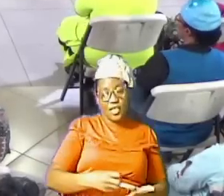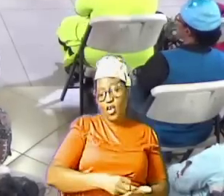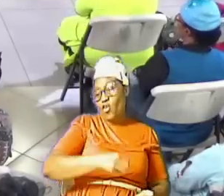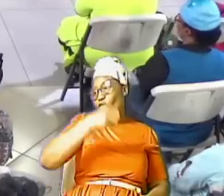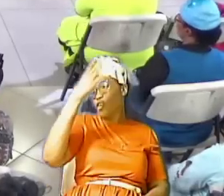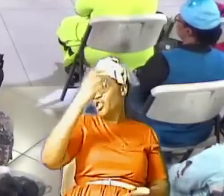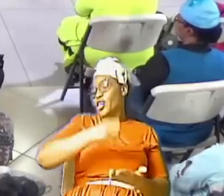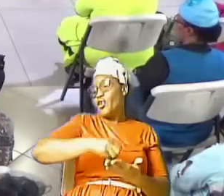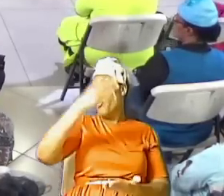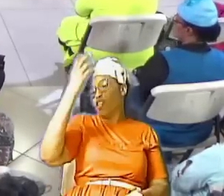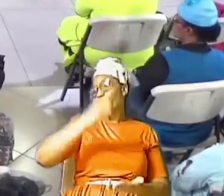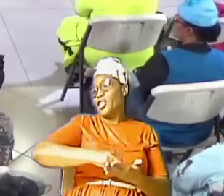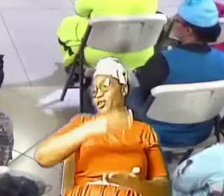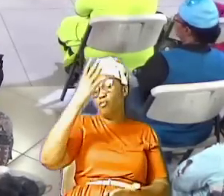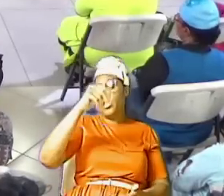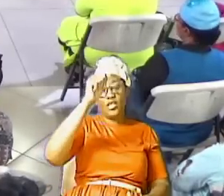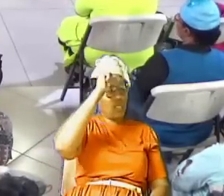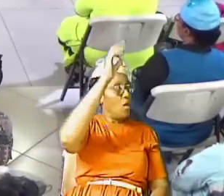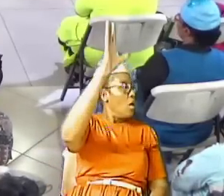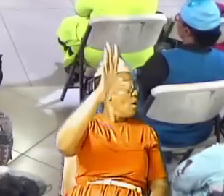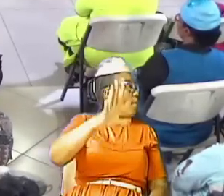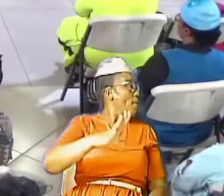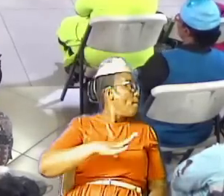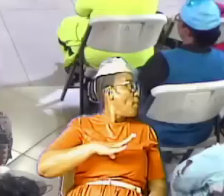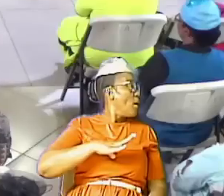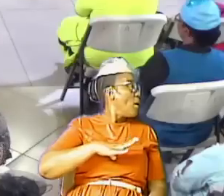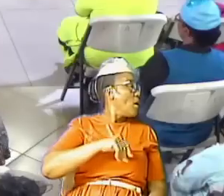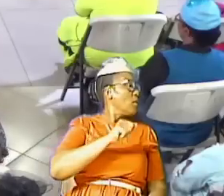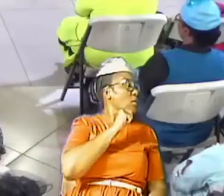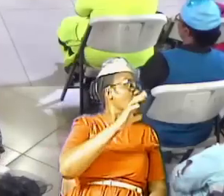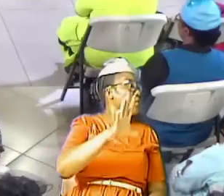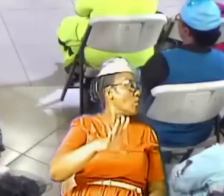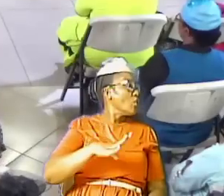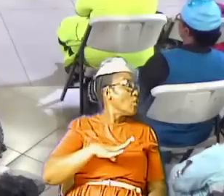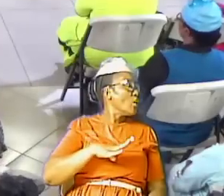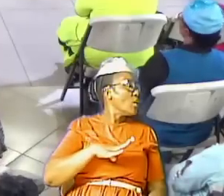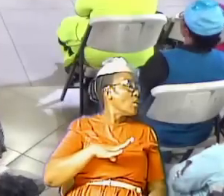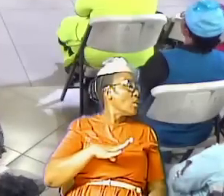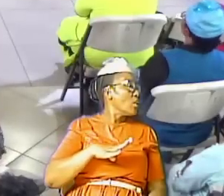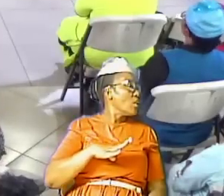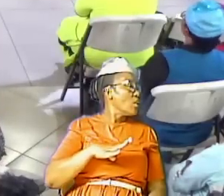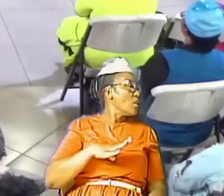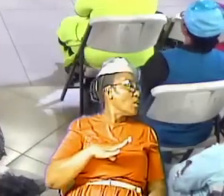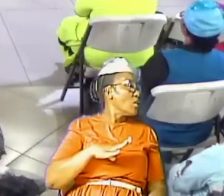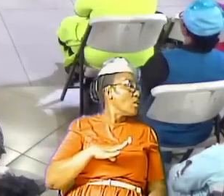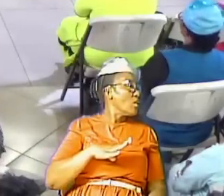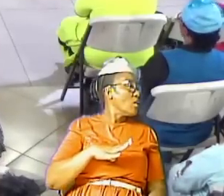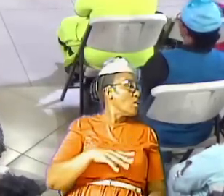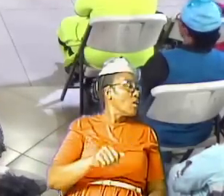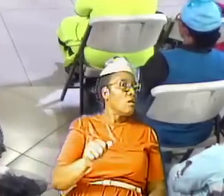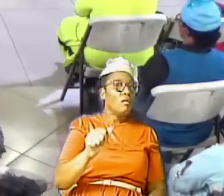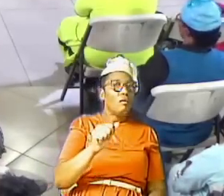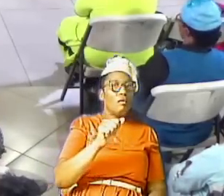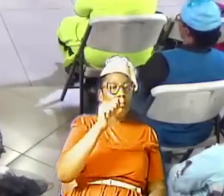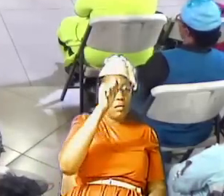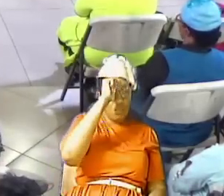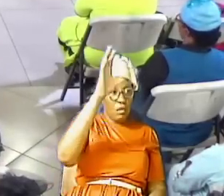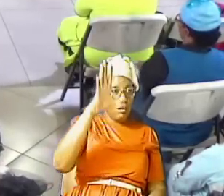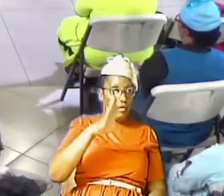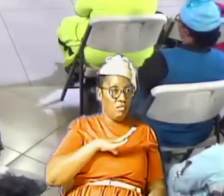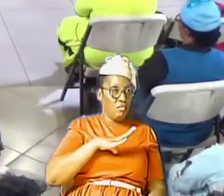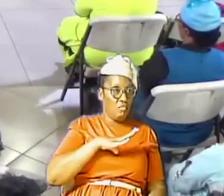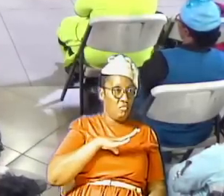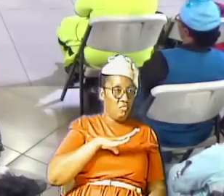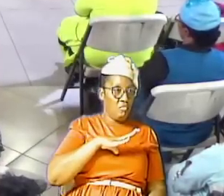richly. Amen. Joseph Lunan, Shernet Clark Lunan, Joseph Lunan